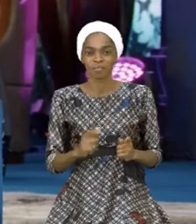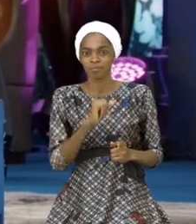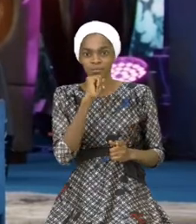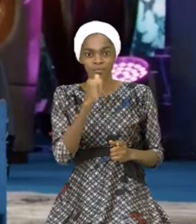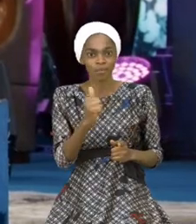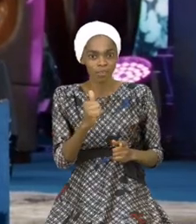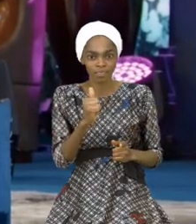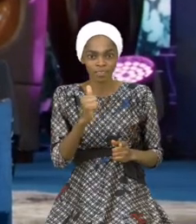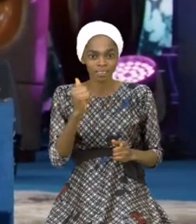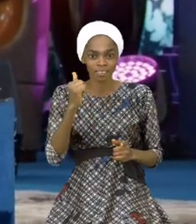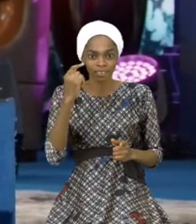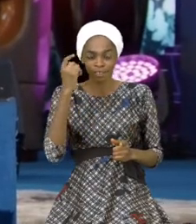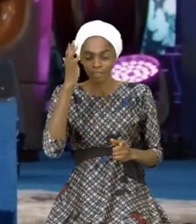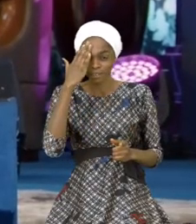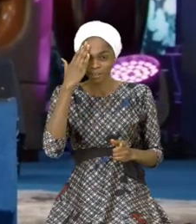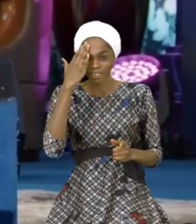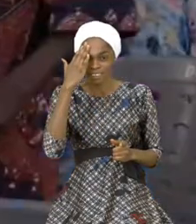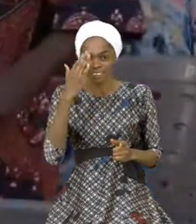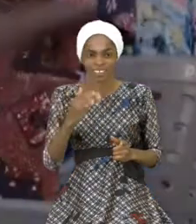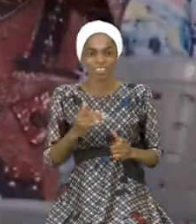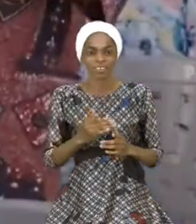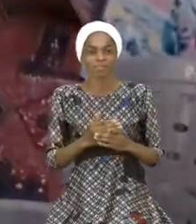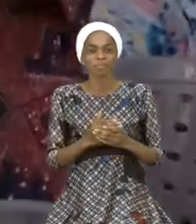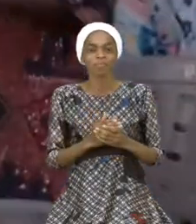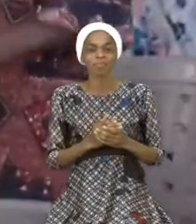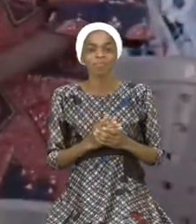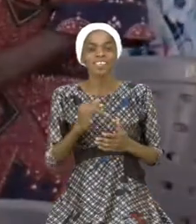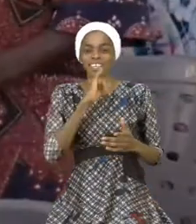unprecedented, is coming your way.